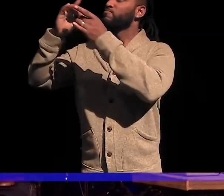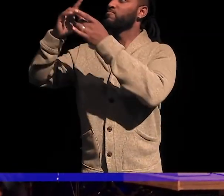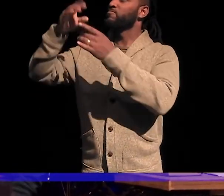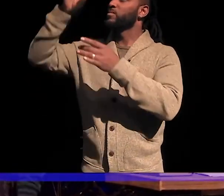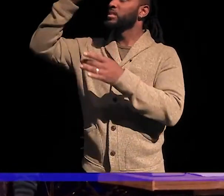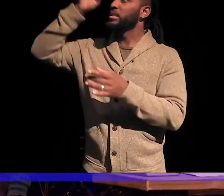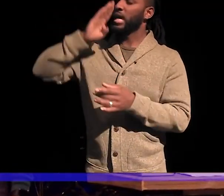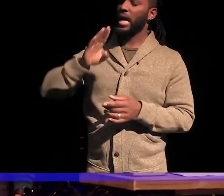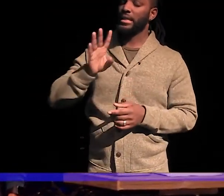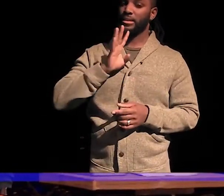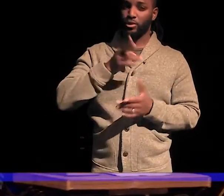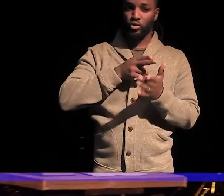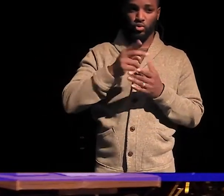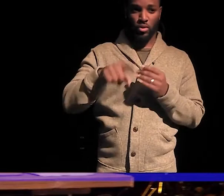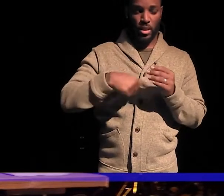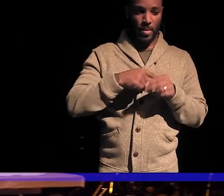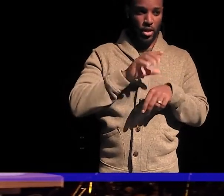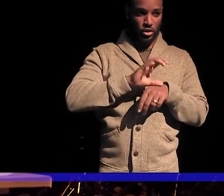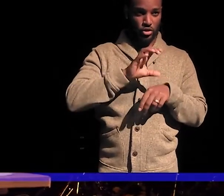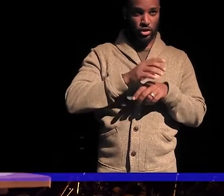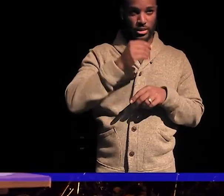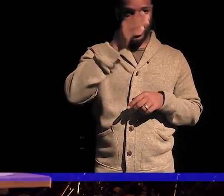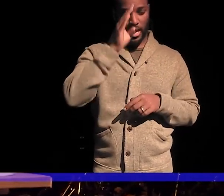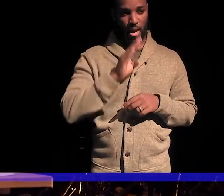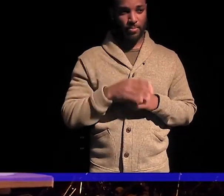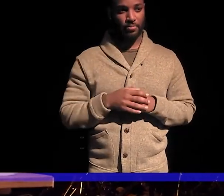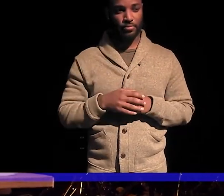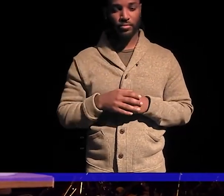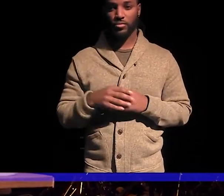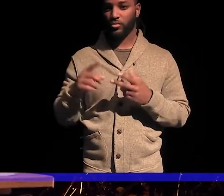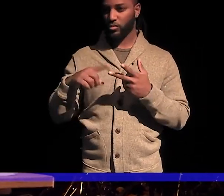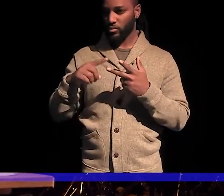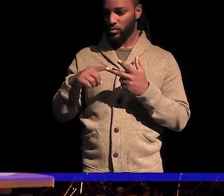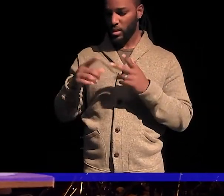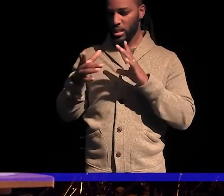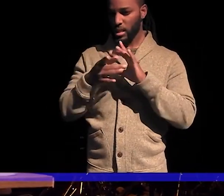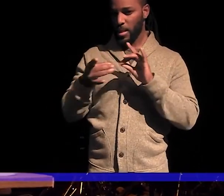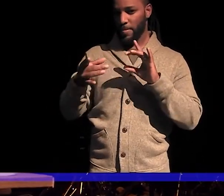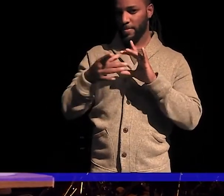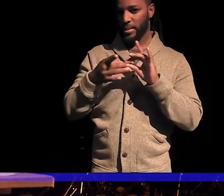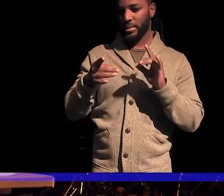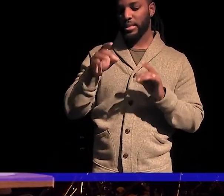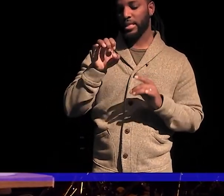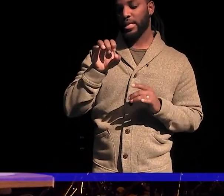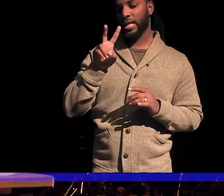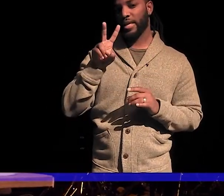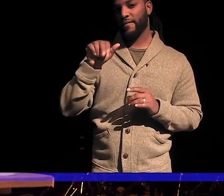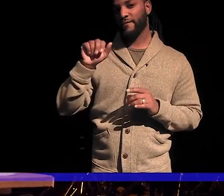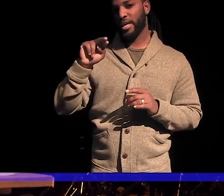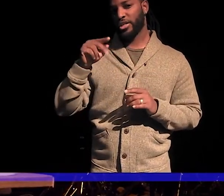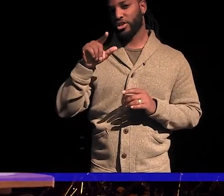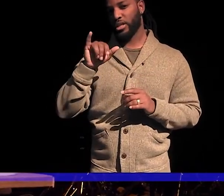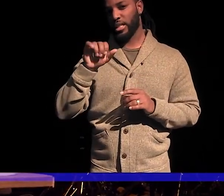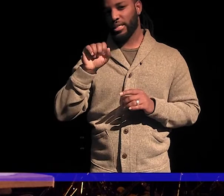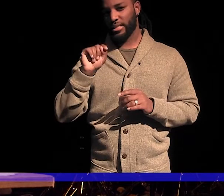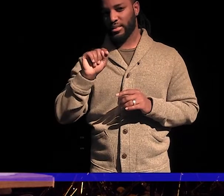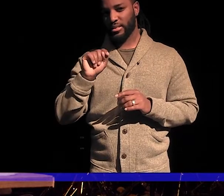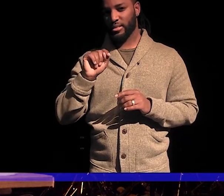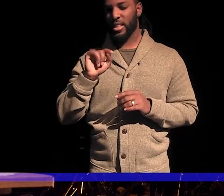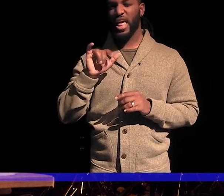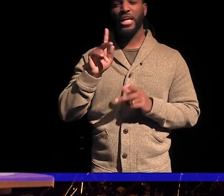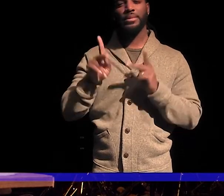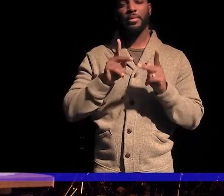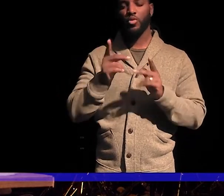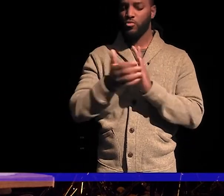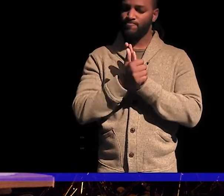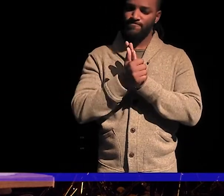the people of God. Thirdly, it mentions there evangelists. And evangelists are people that are gifted